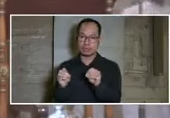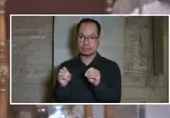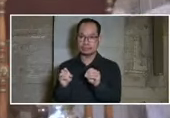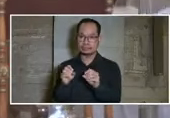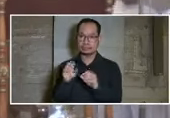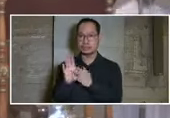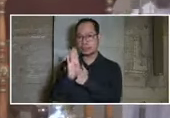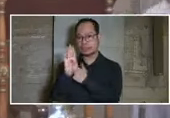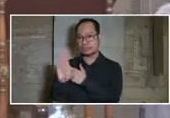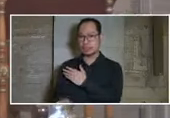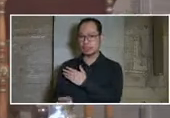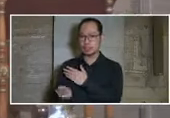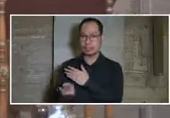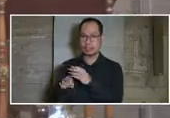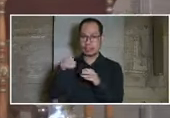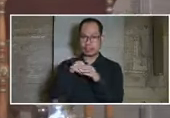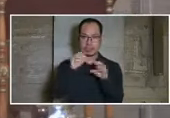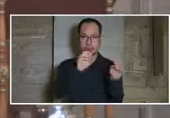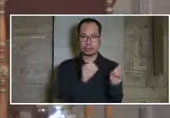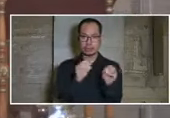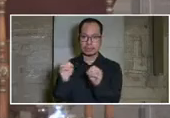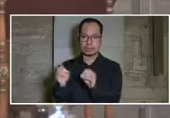to be back in order.